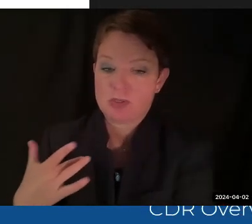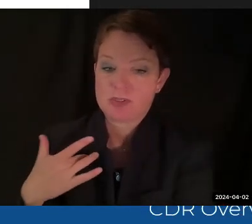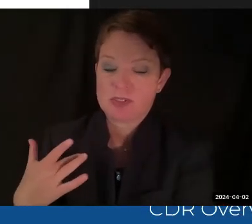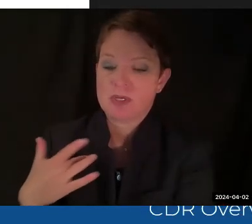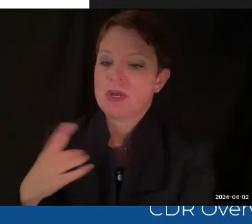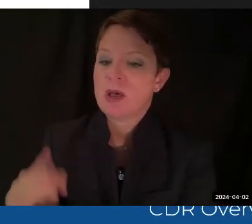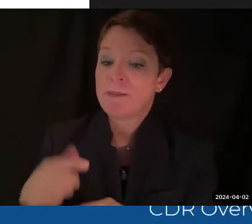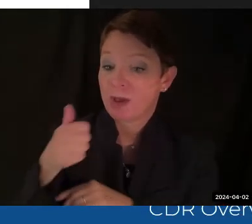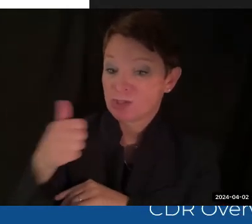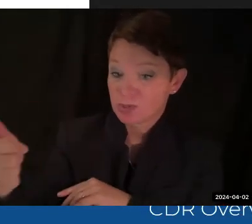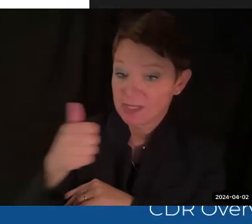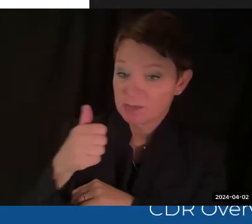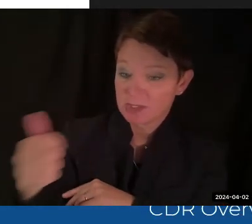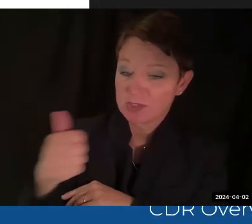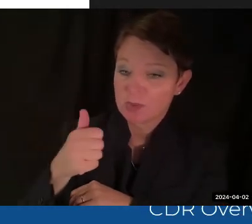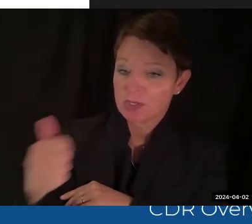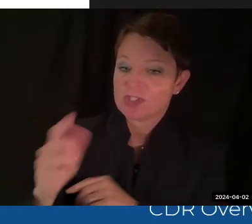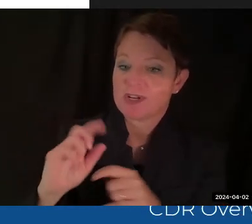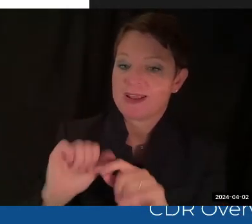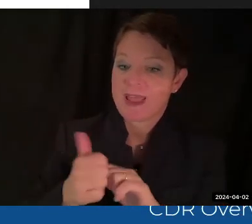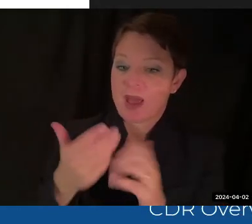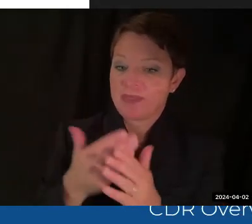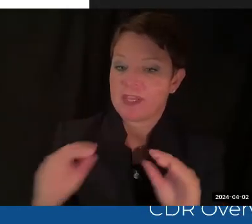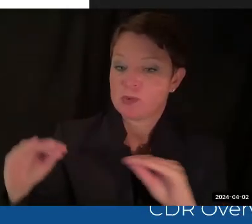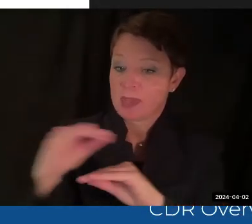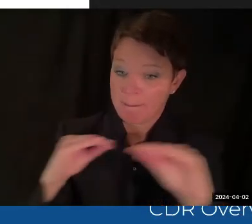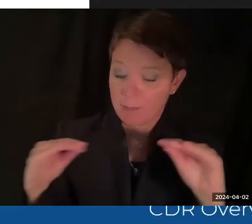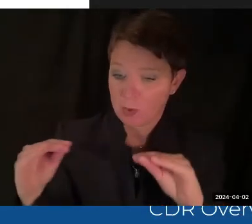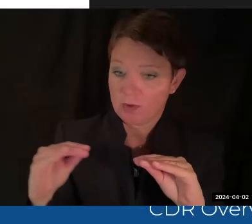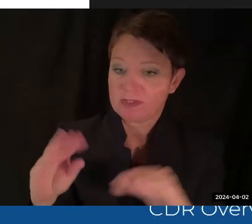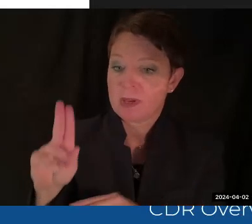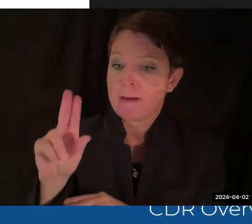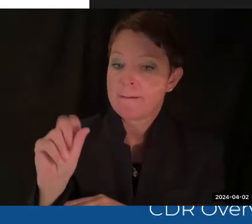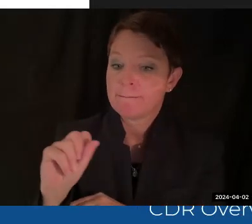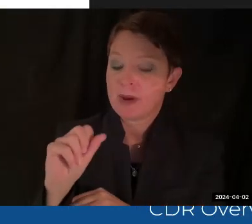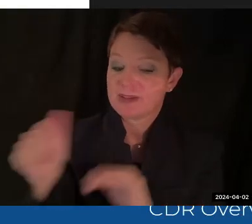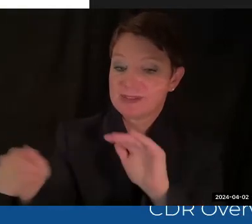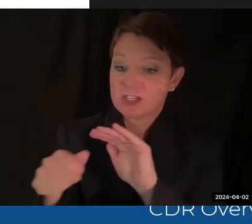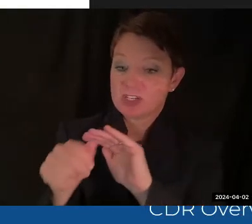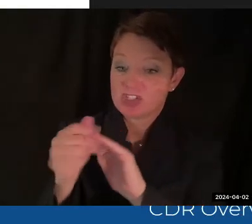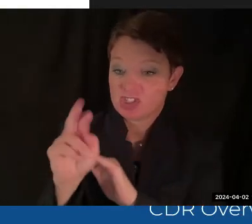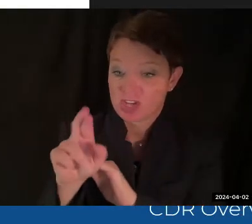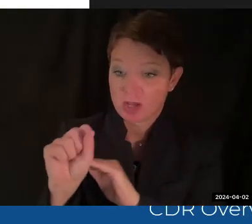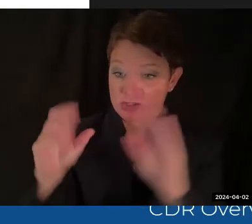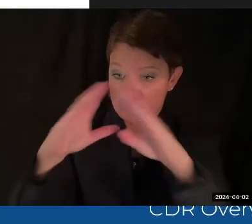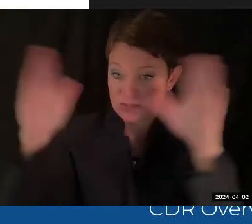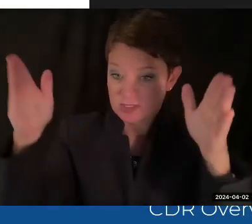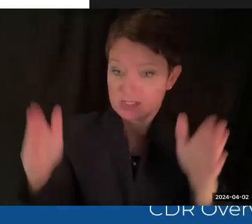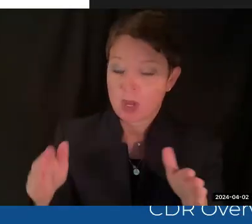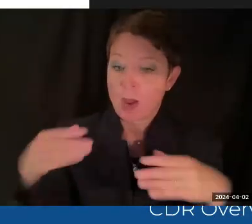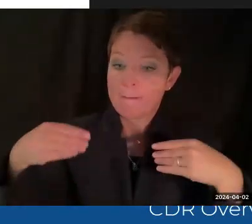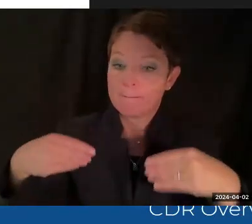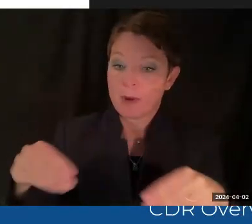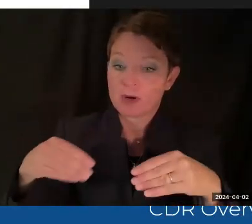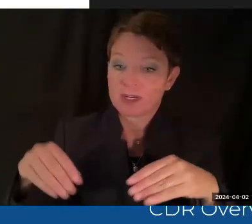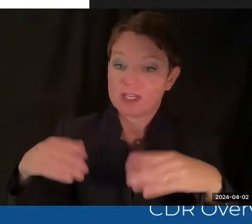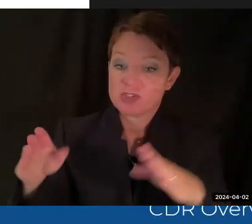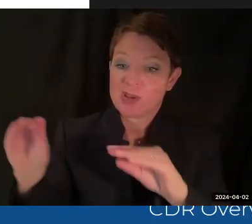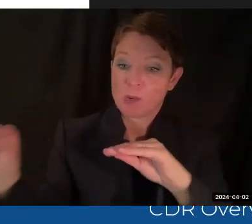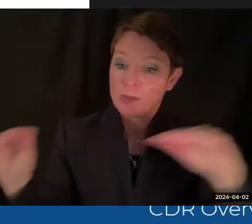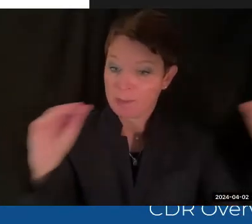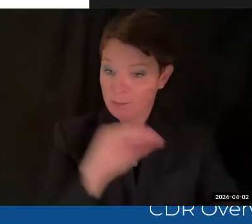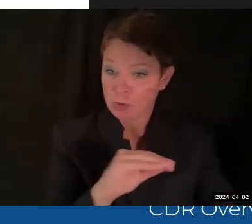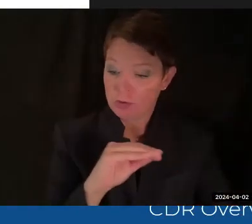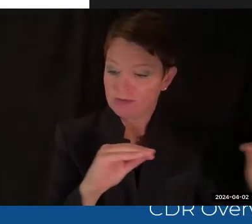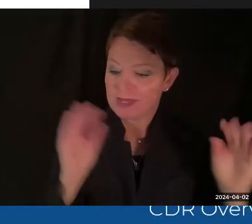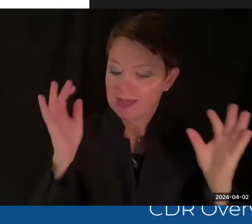the transport and the way SEPTA is being moved. Because I noticed that the bus shelters on Market Street were going to be moved down to another street, and that